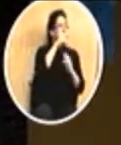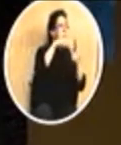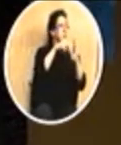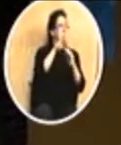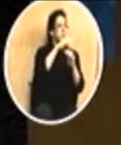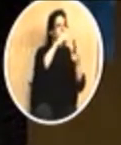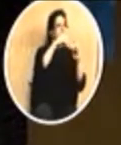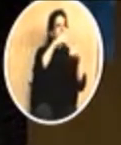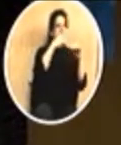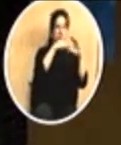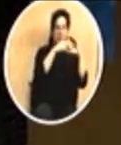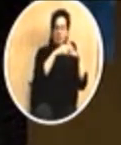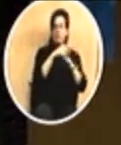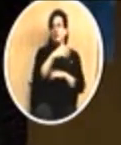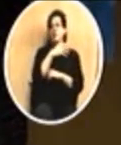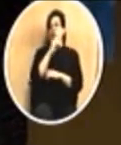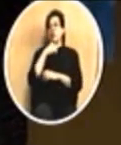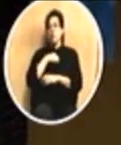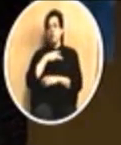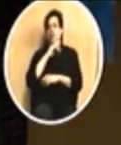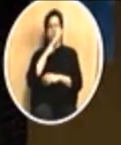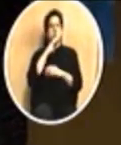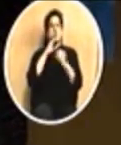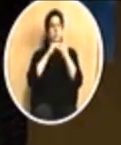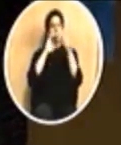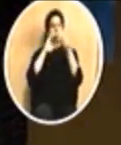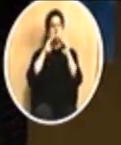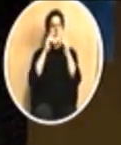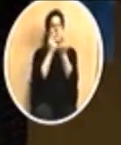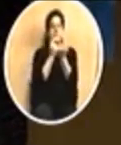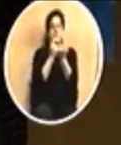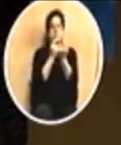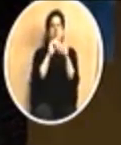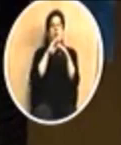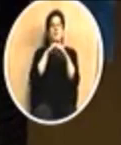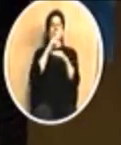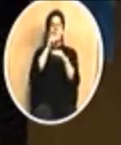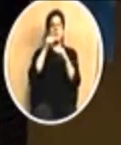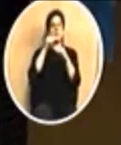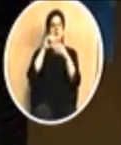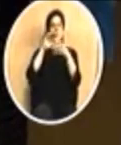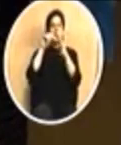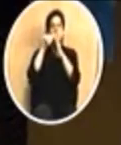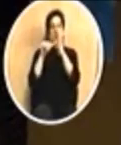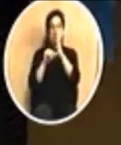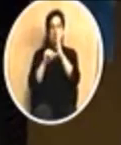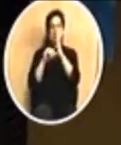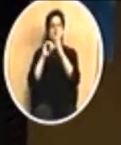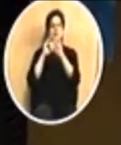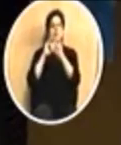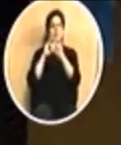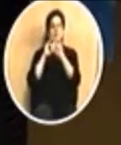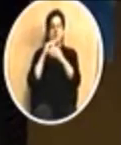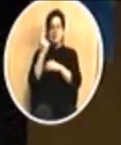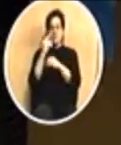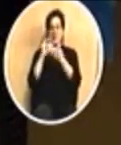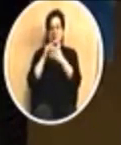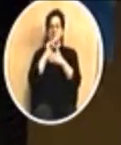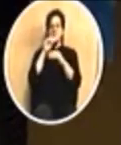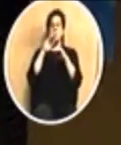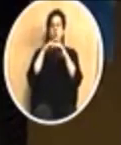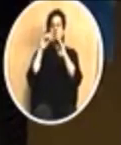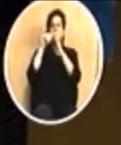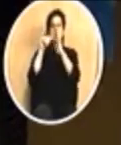much. Would like to address the city council on items that are not on this agenda. That's what I'm going to talk about, something that is not on your